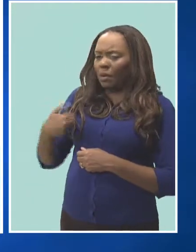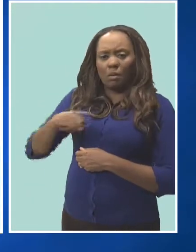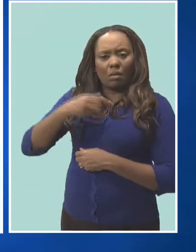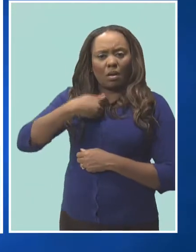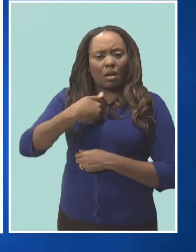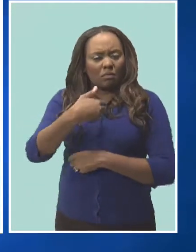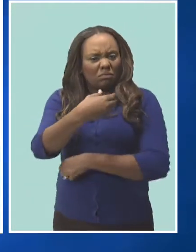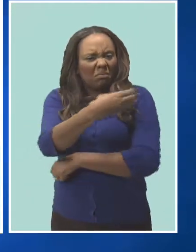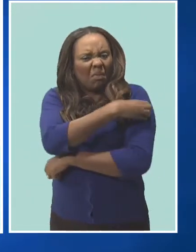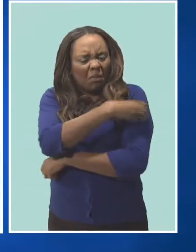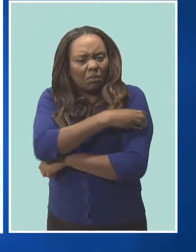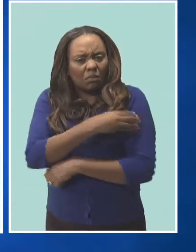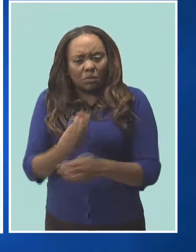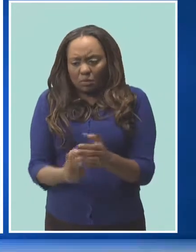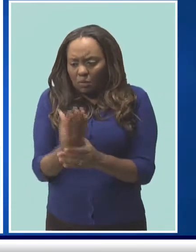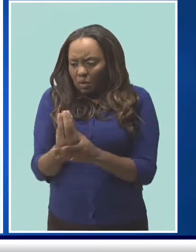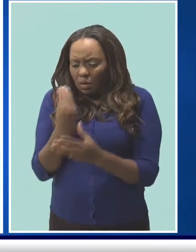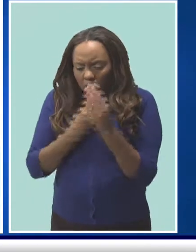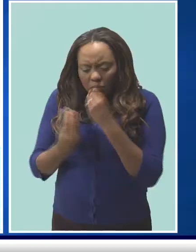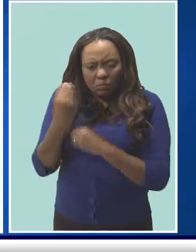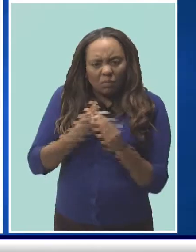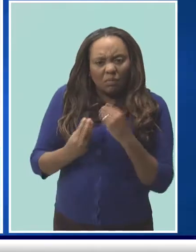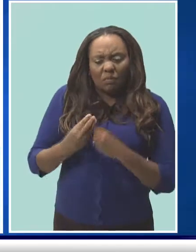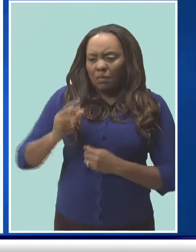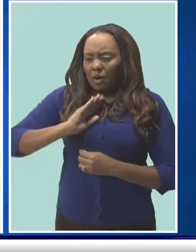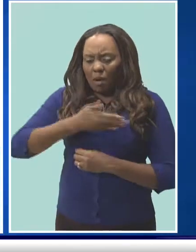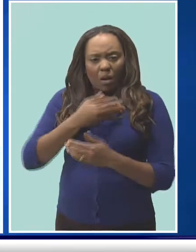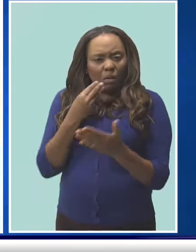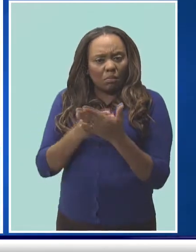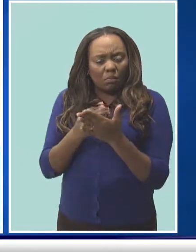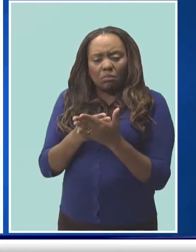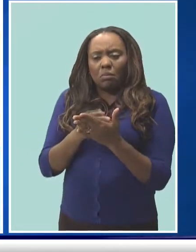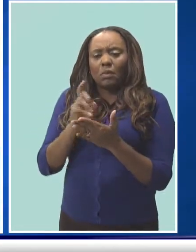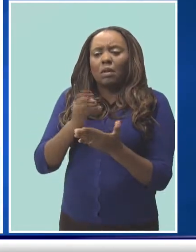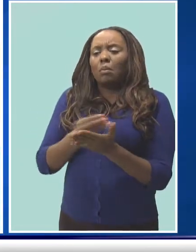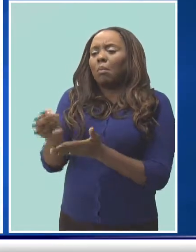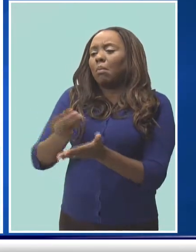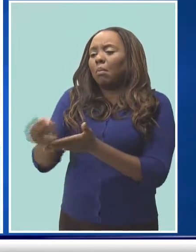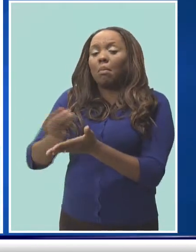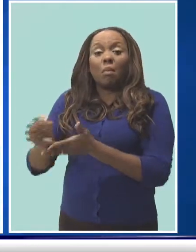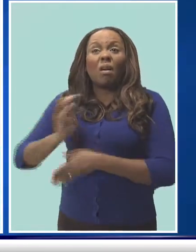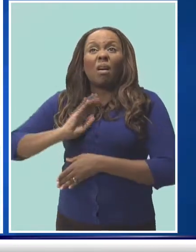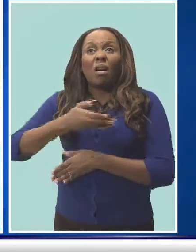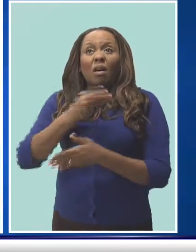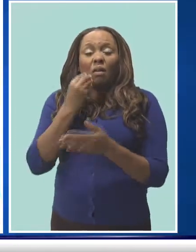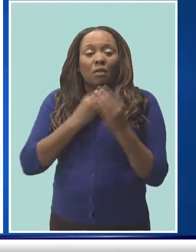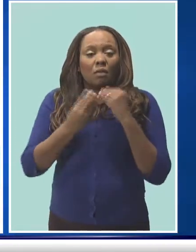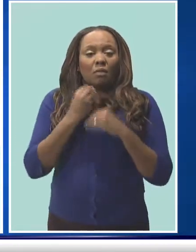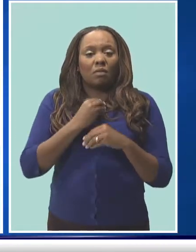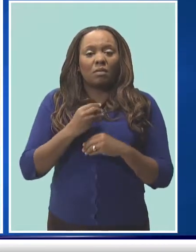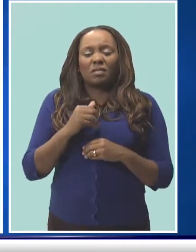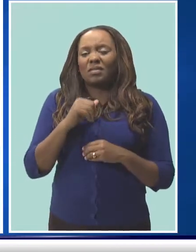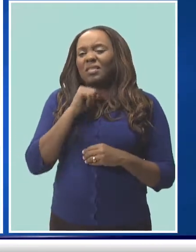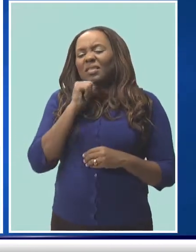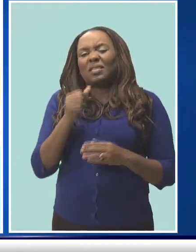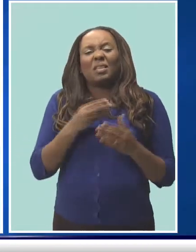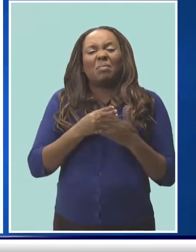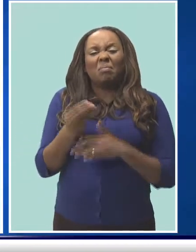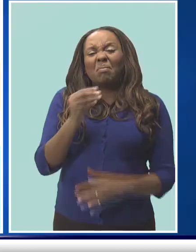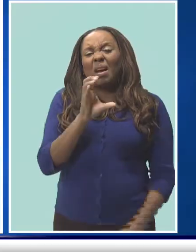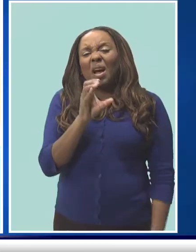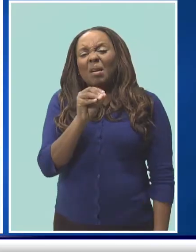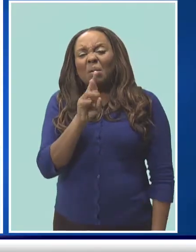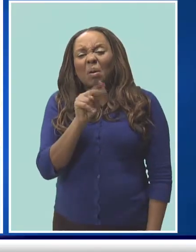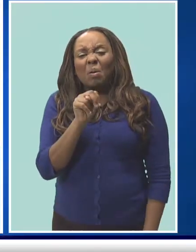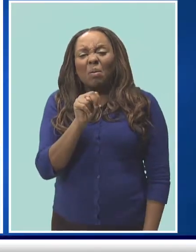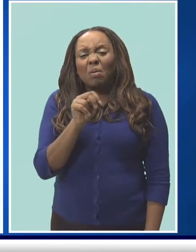is within our power to spend the money that we spend to buy food, to buy some of this rather than to buy corn curls and to